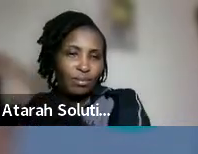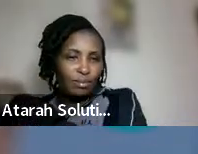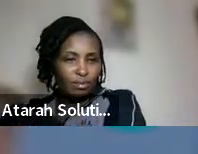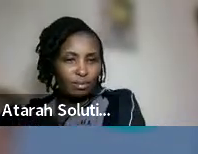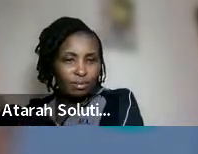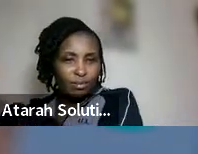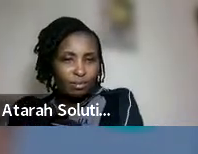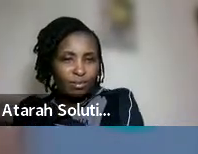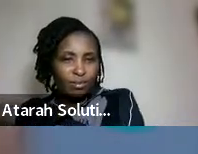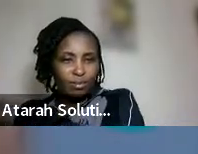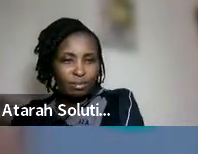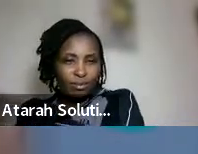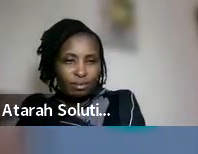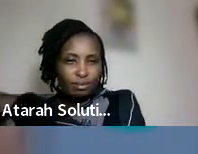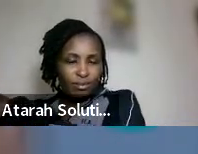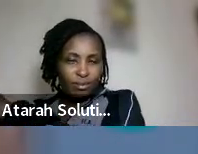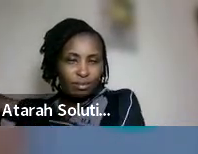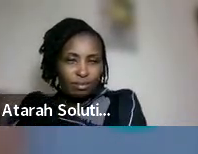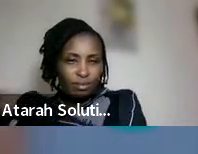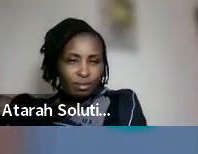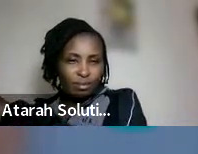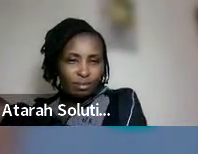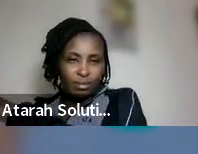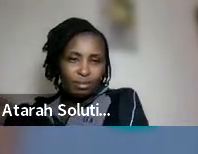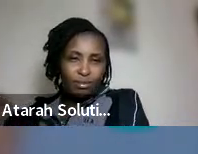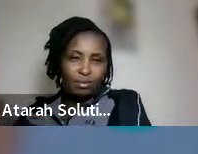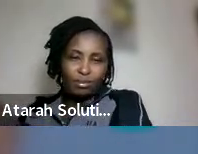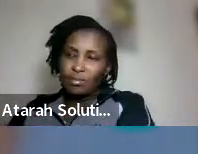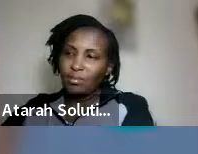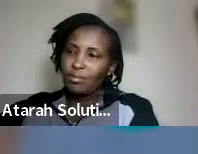before I got started, I never would have built Facebook.